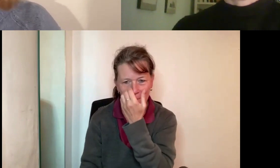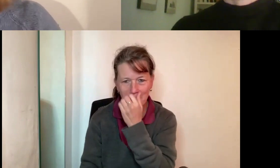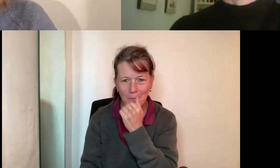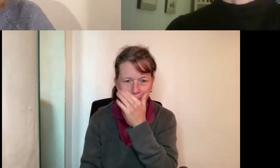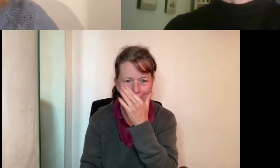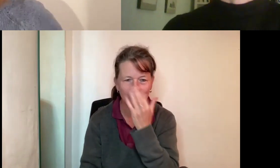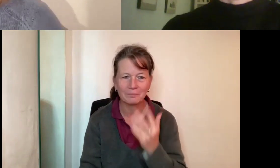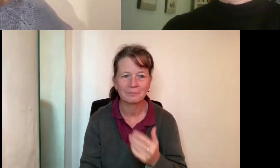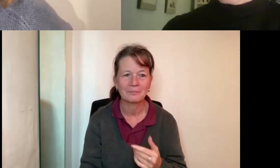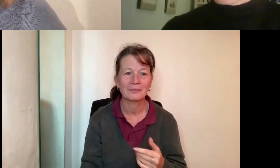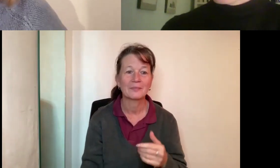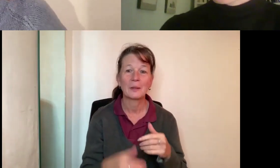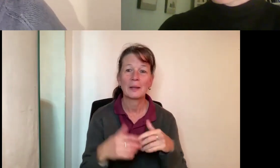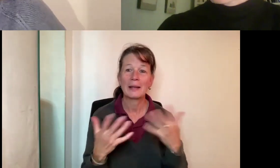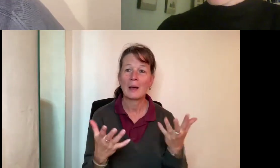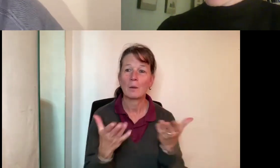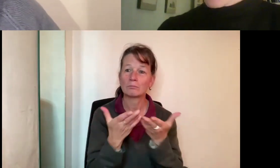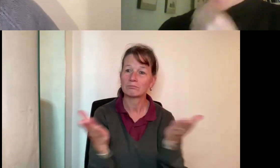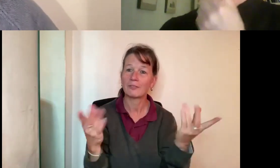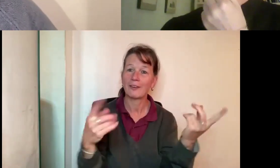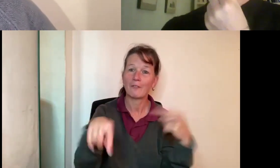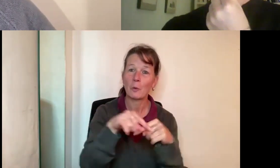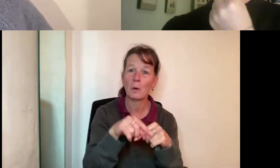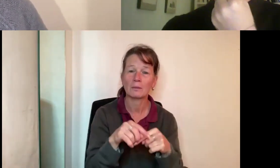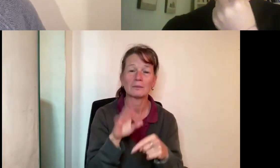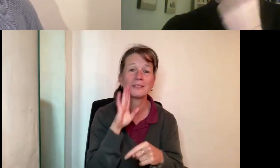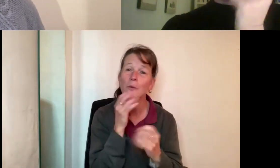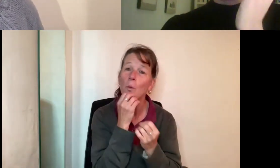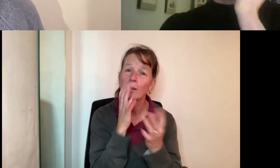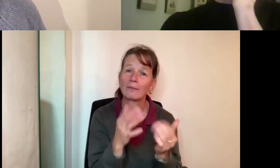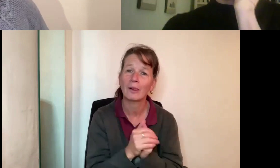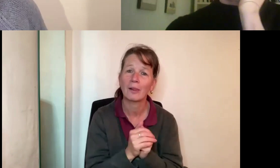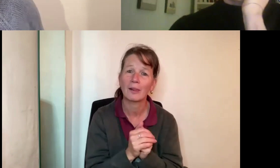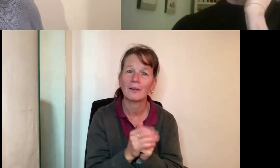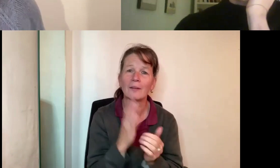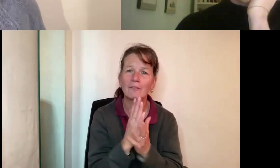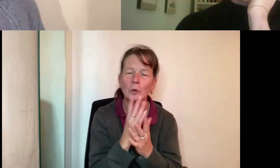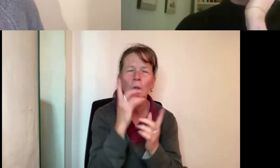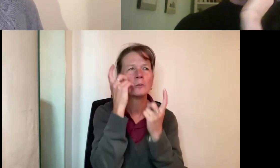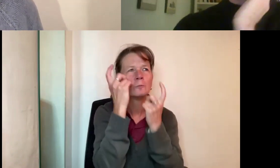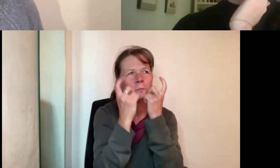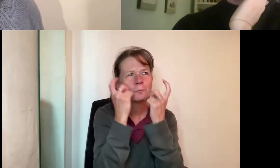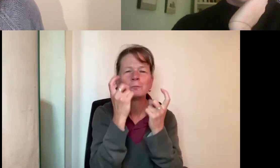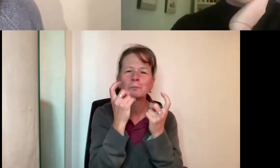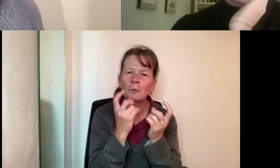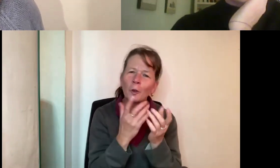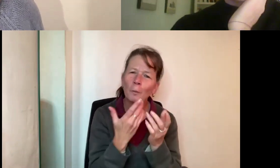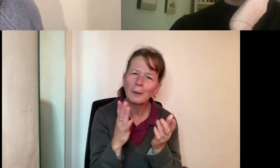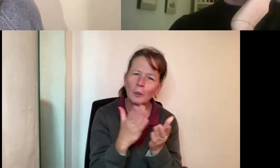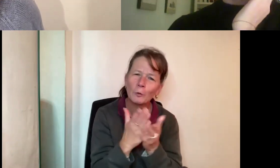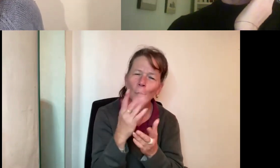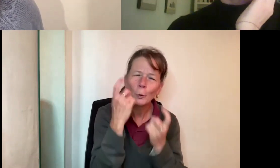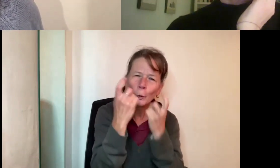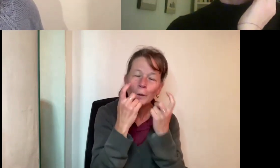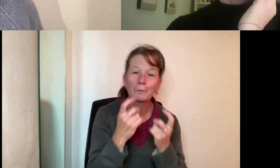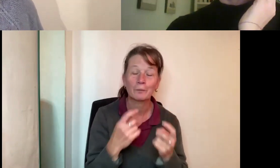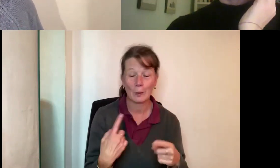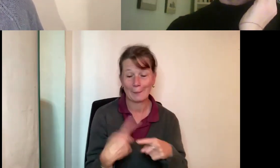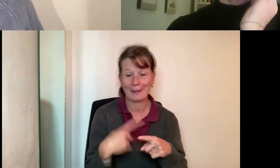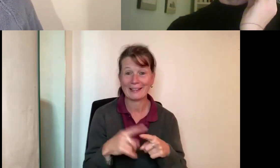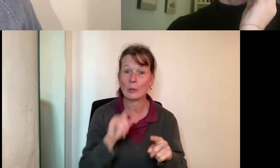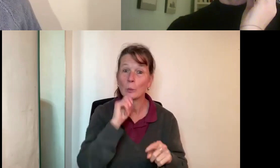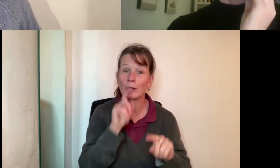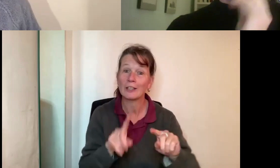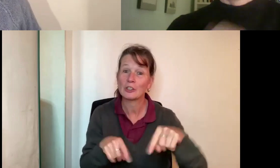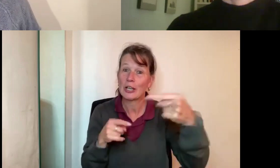everybody, I mean, that all sounds wonderful and very thoughtful. So I'm immediately going to challenge